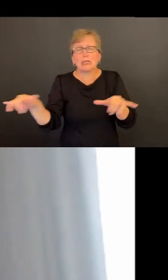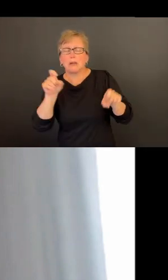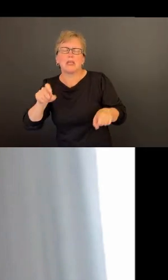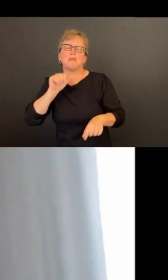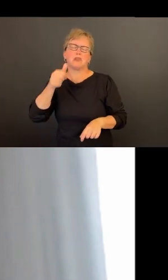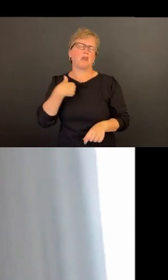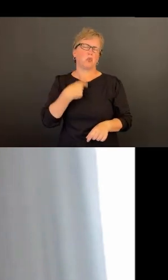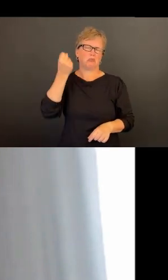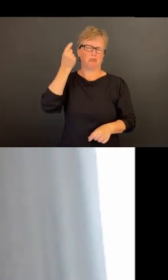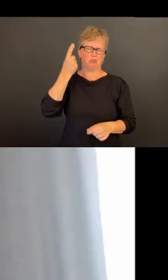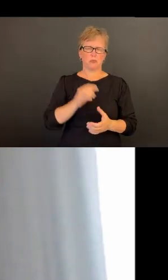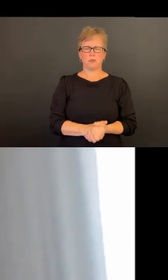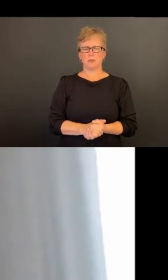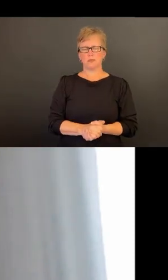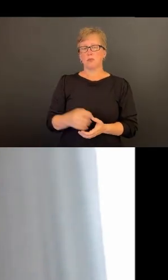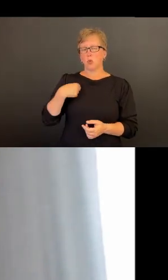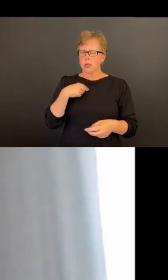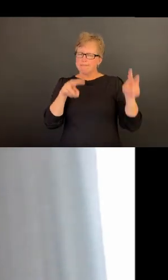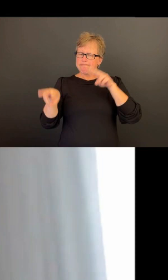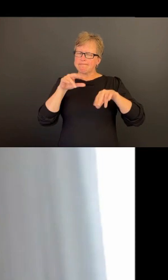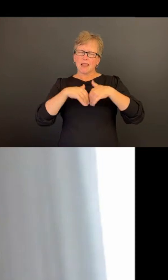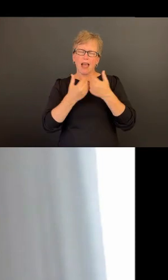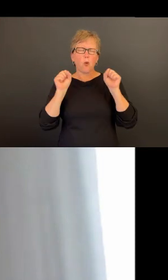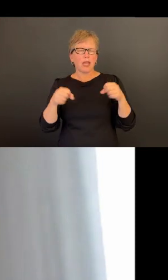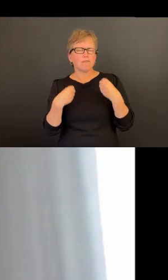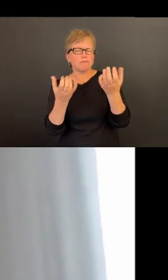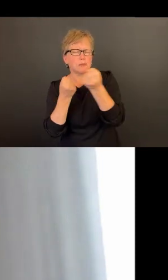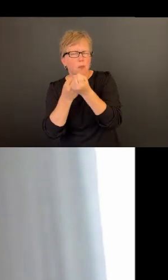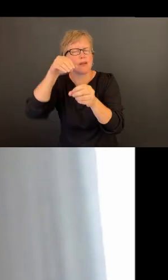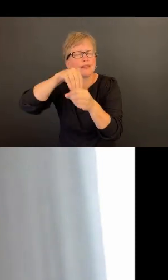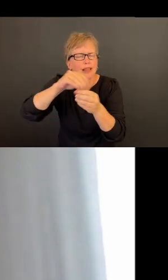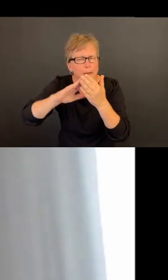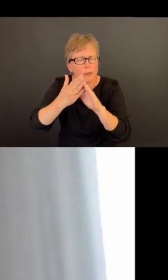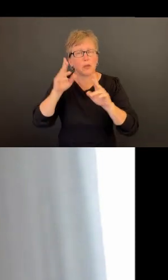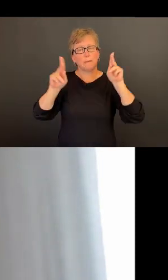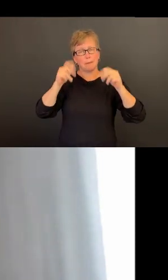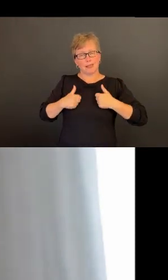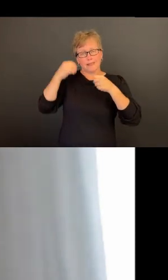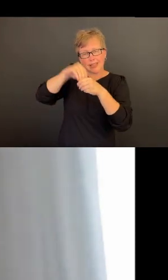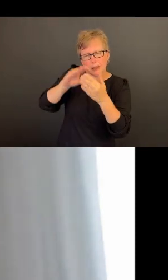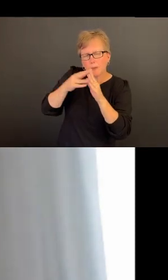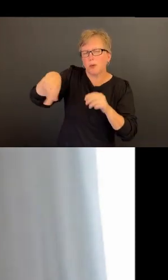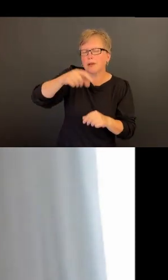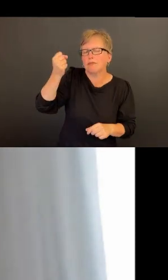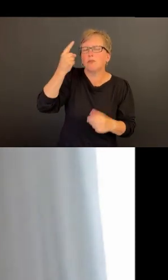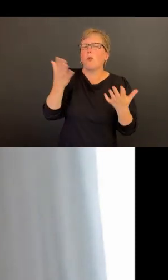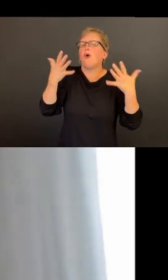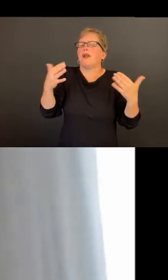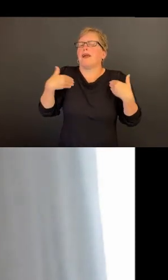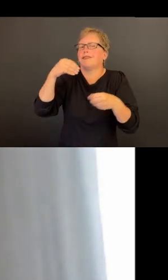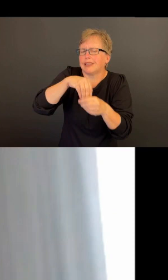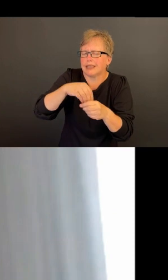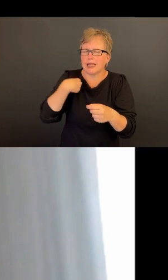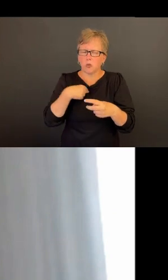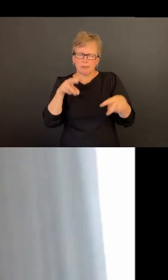assets, again, we know it's not one size fits all. So how do we provide the resources to the people that are closest to those